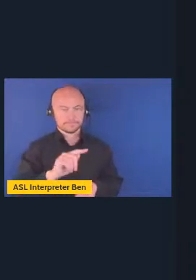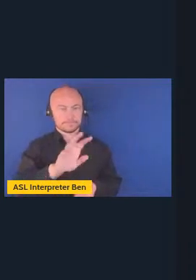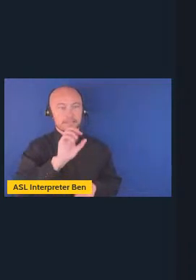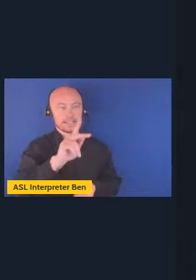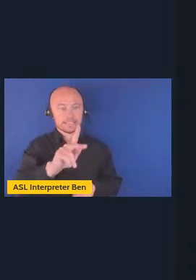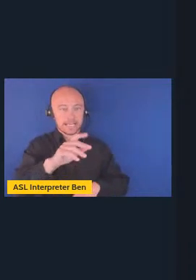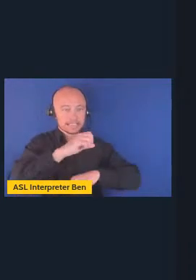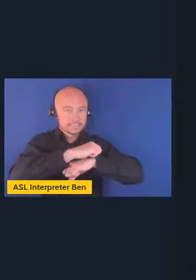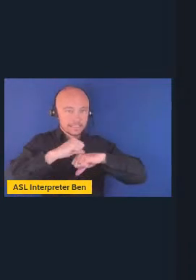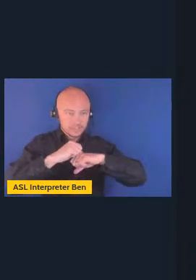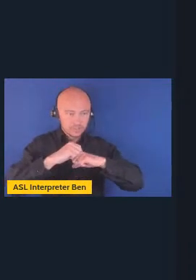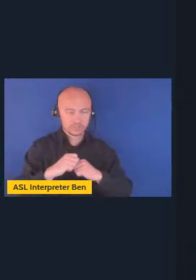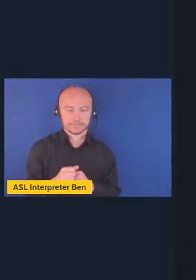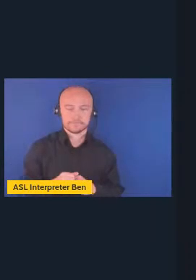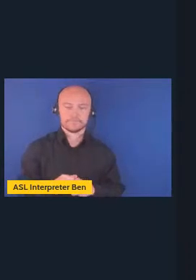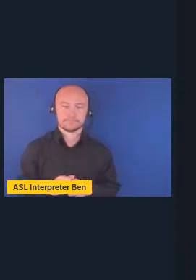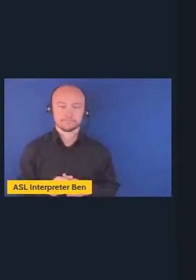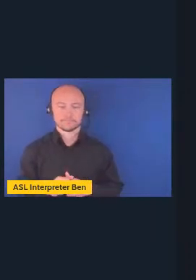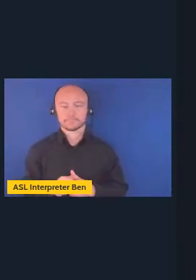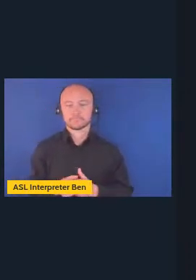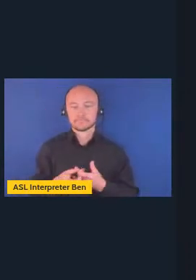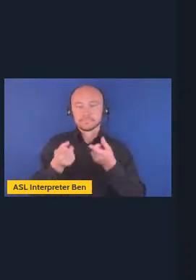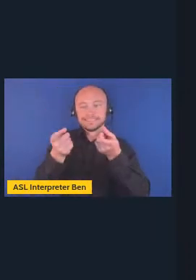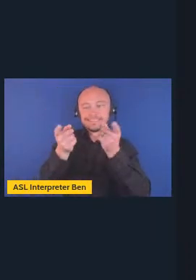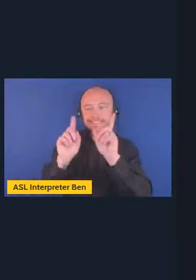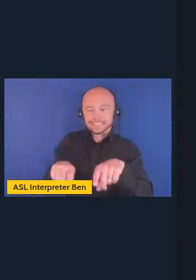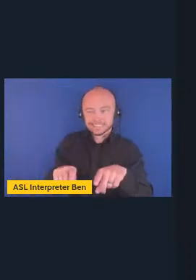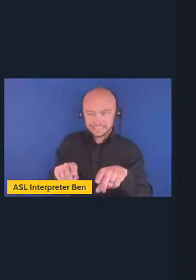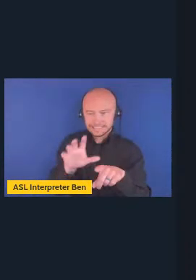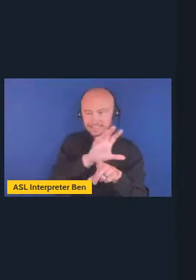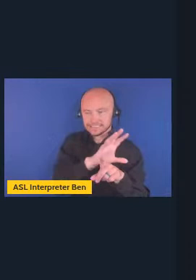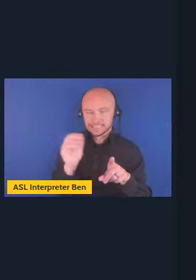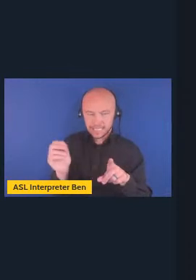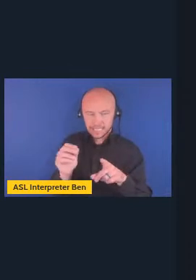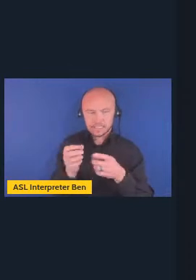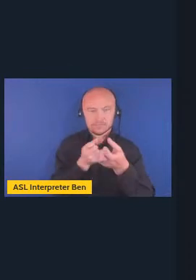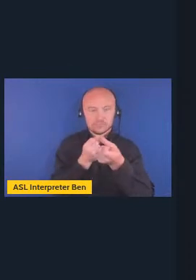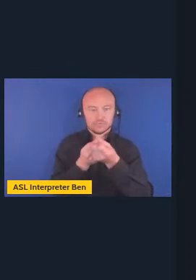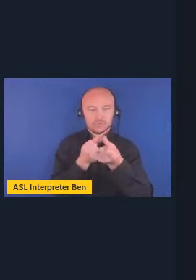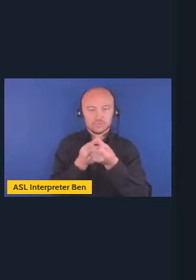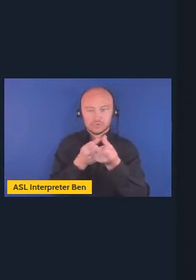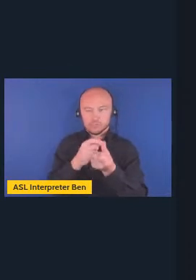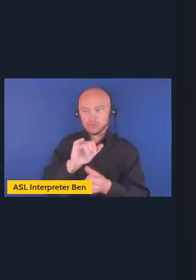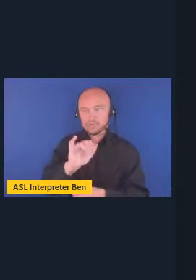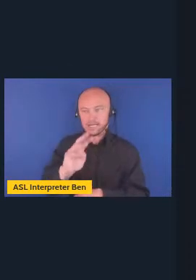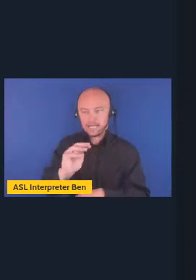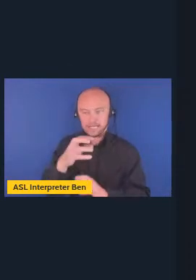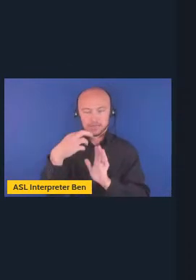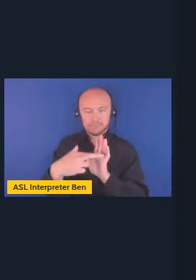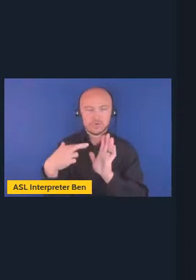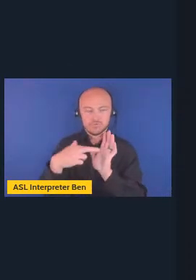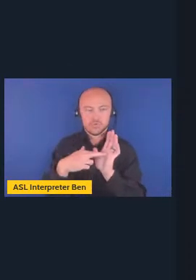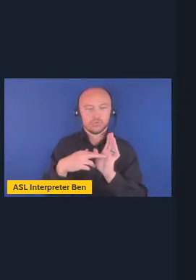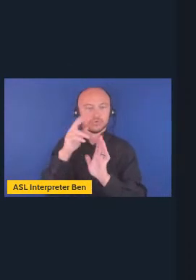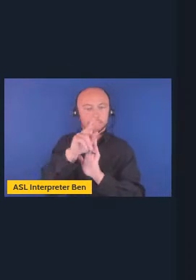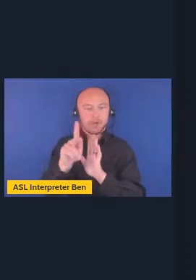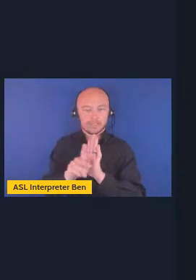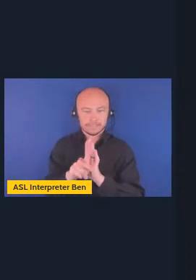definition, external instance, and supported IAM roles and